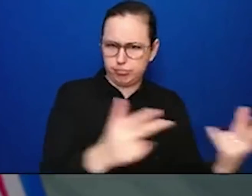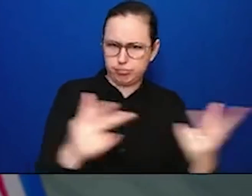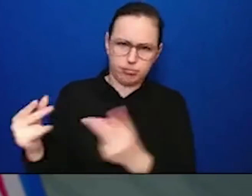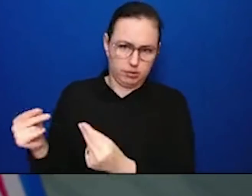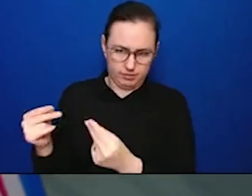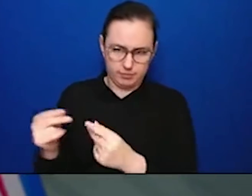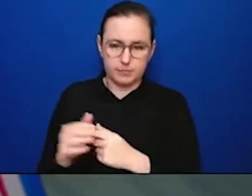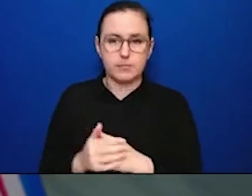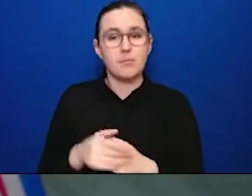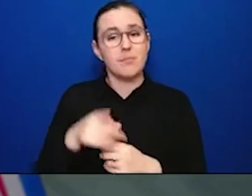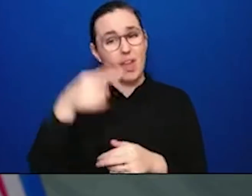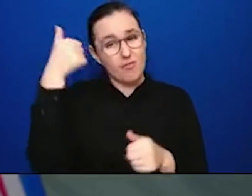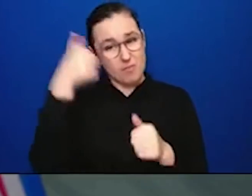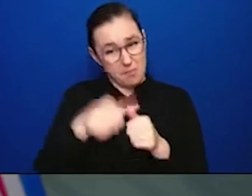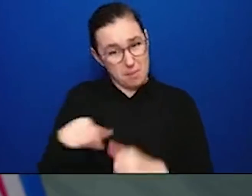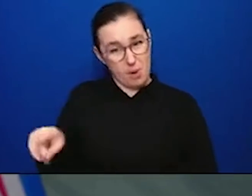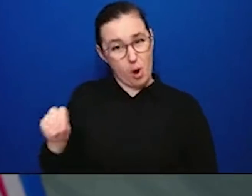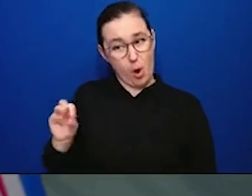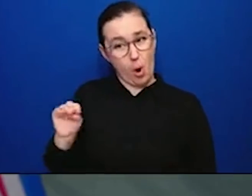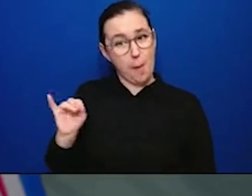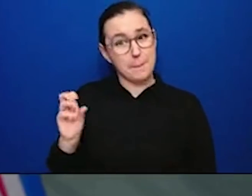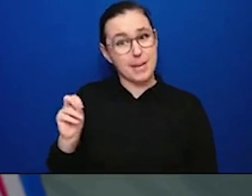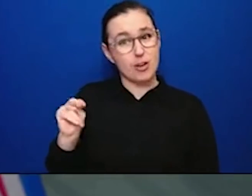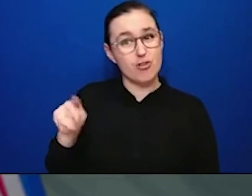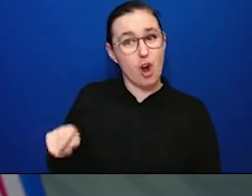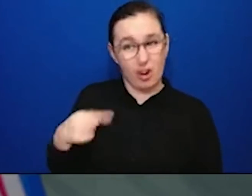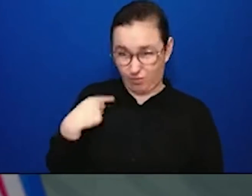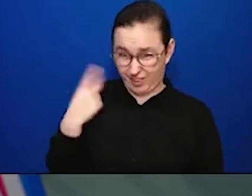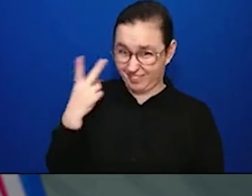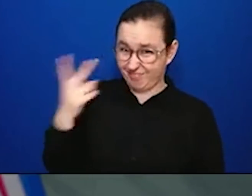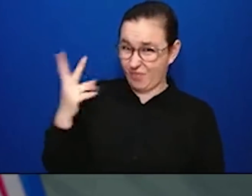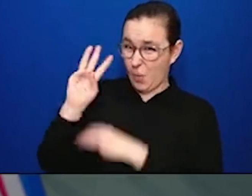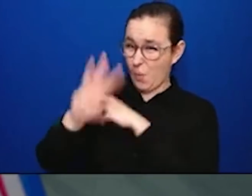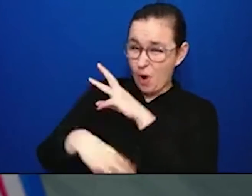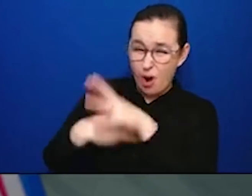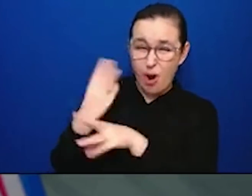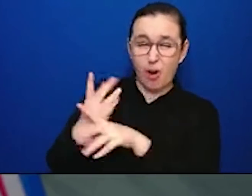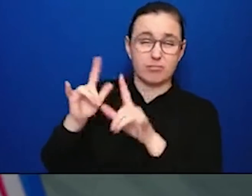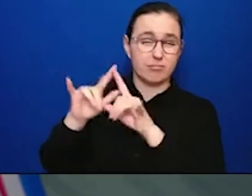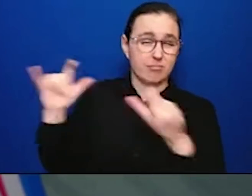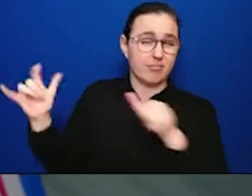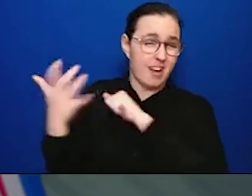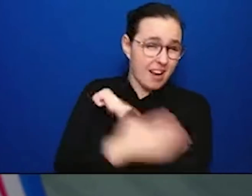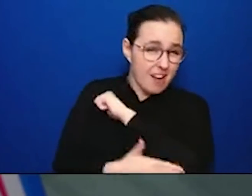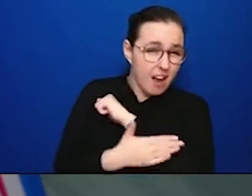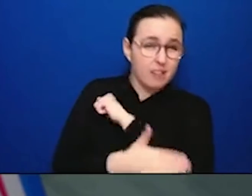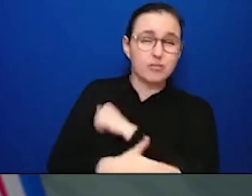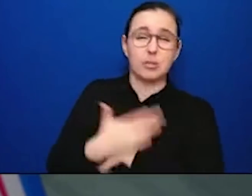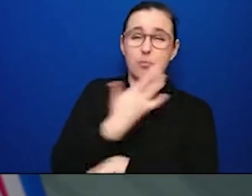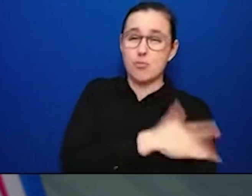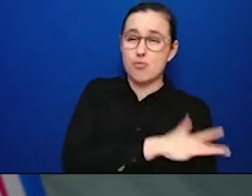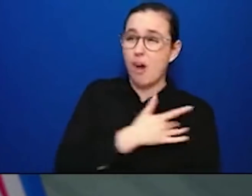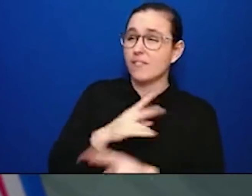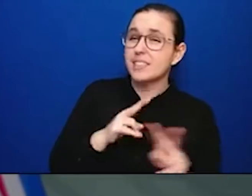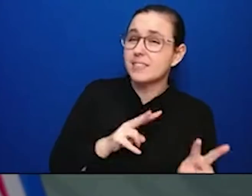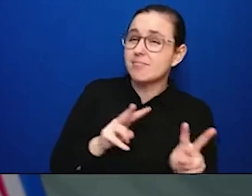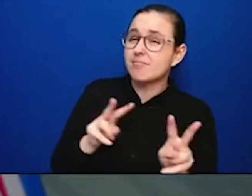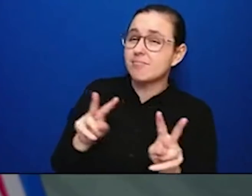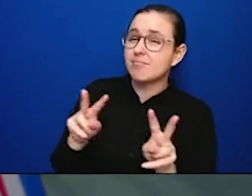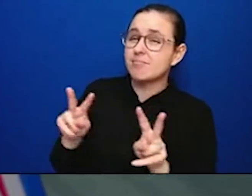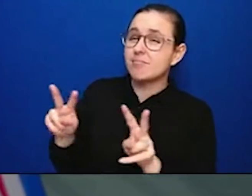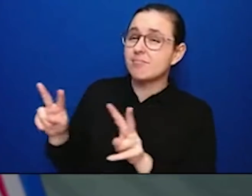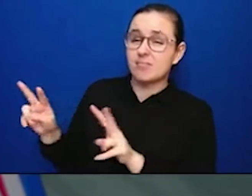in many, many countries in the world and all the other jurisdictions in Canada, is causing a significant increase in